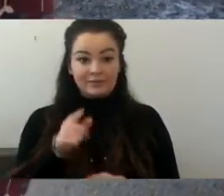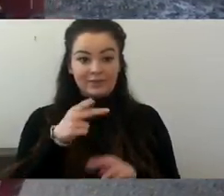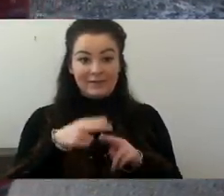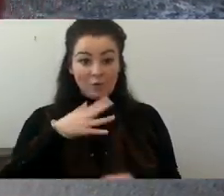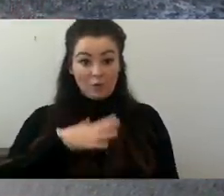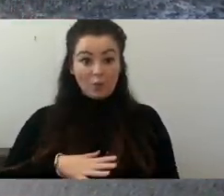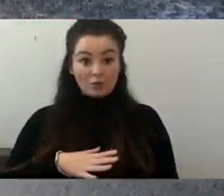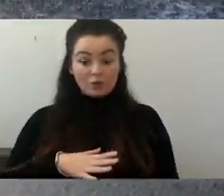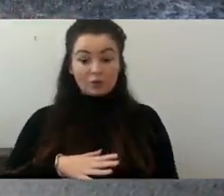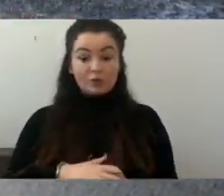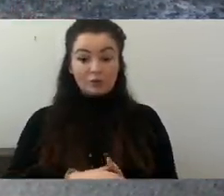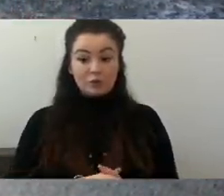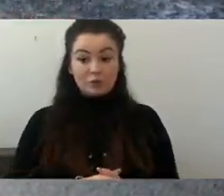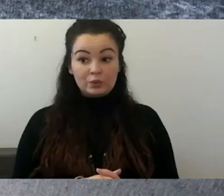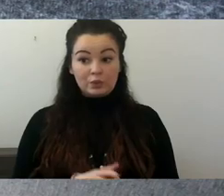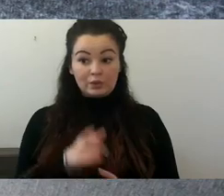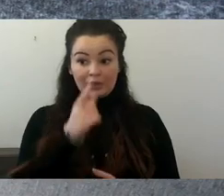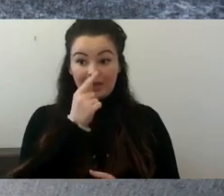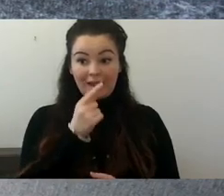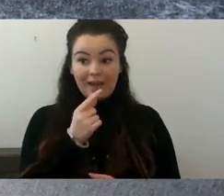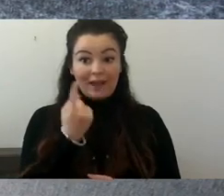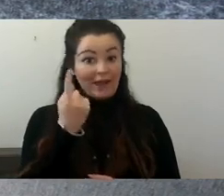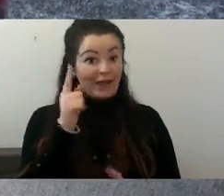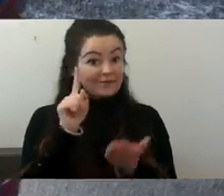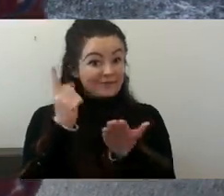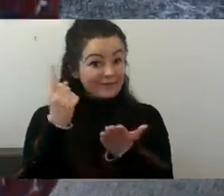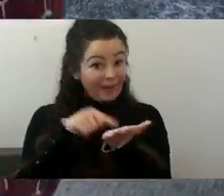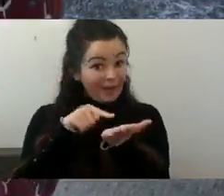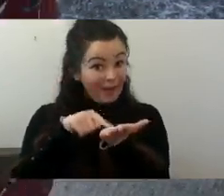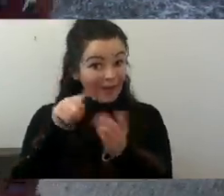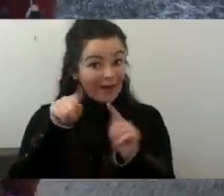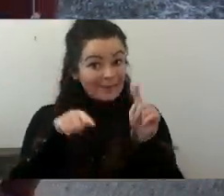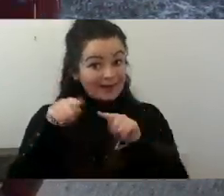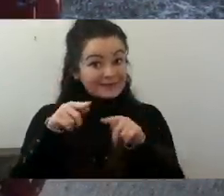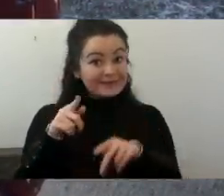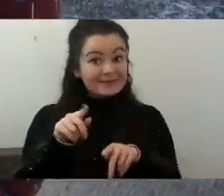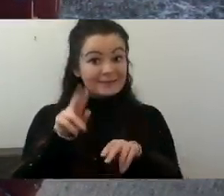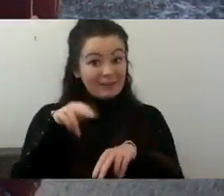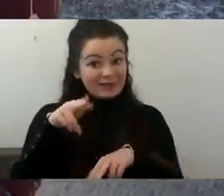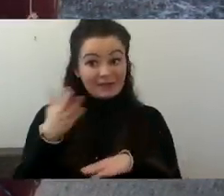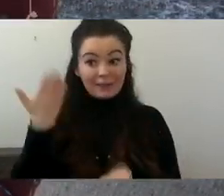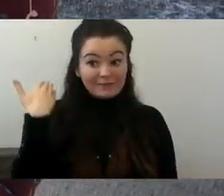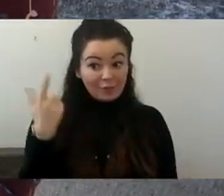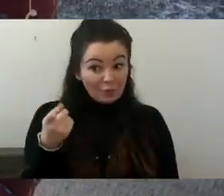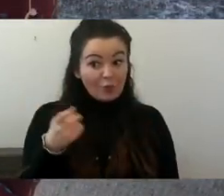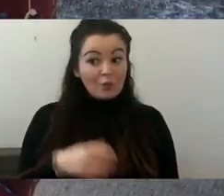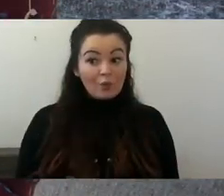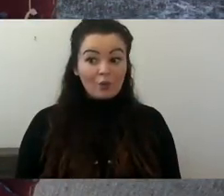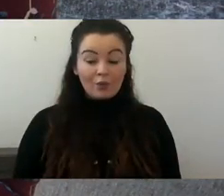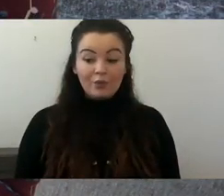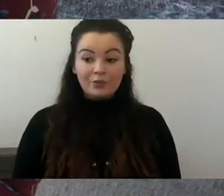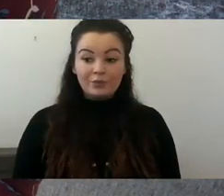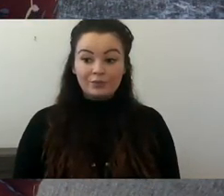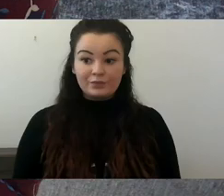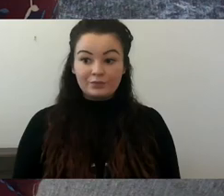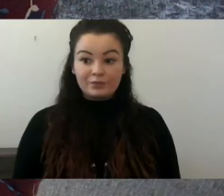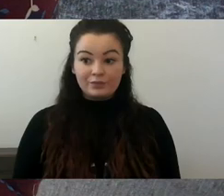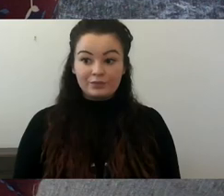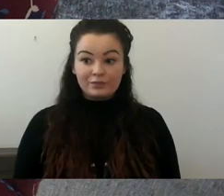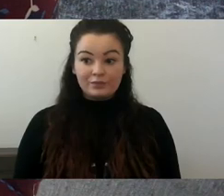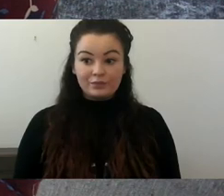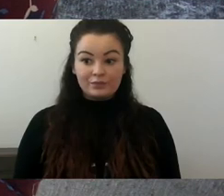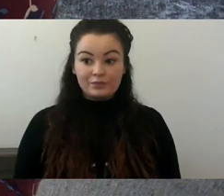and if you want to, we can do a bit of finger painting like we did